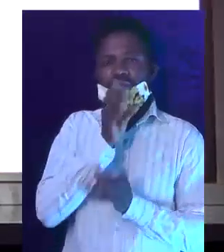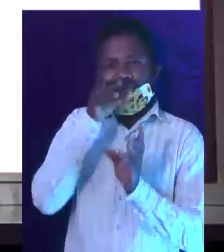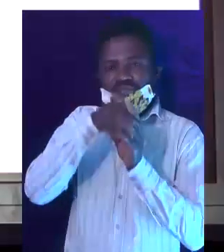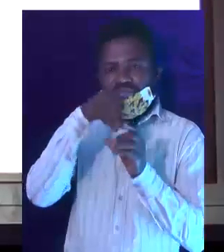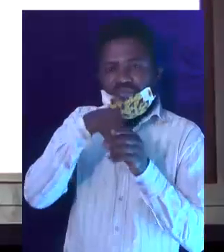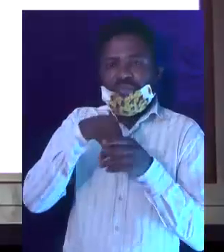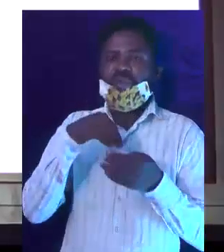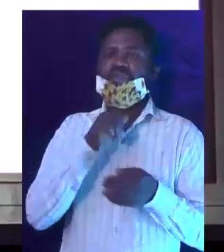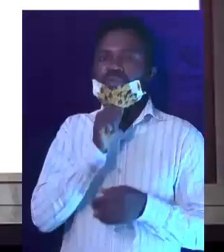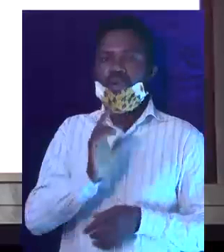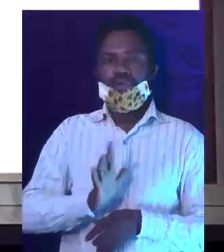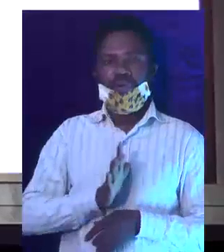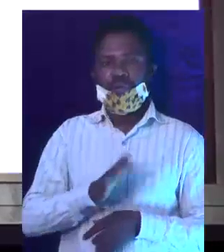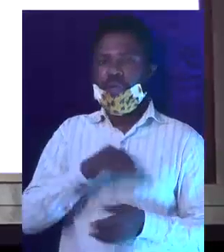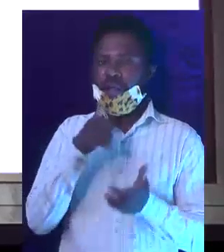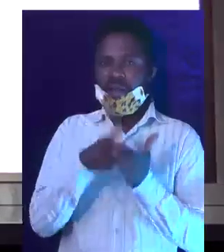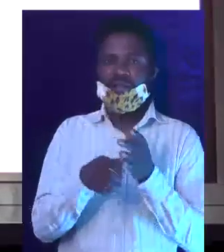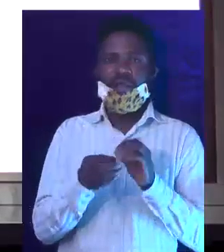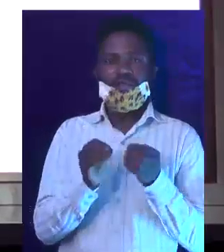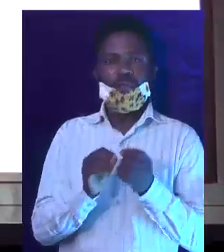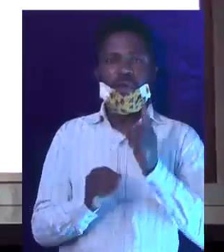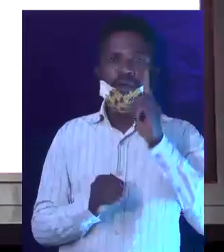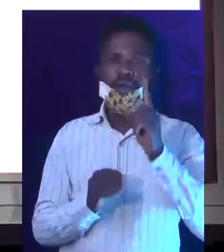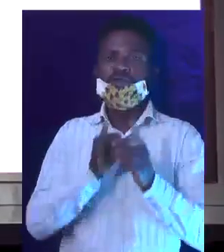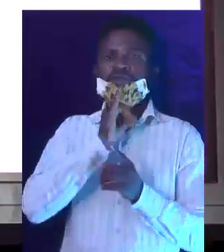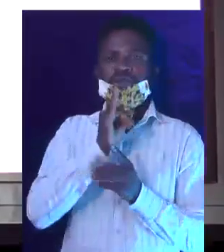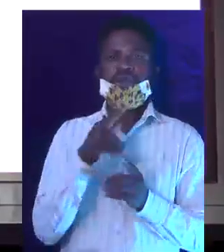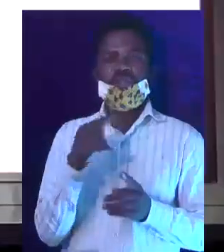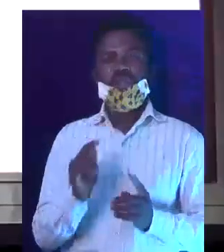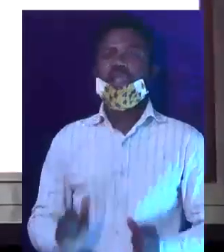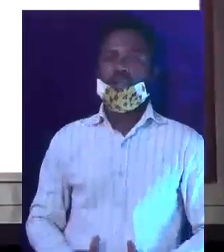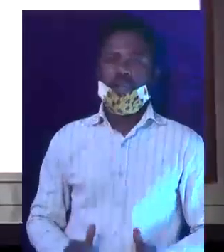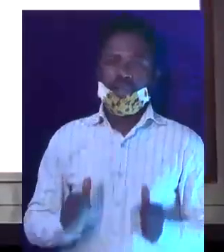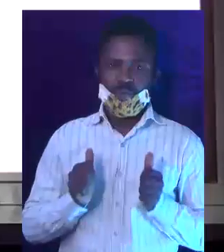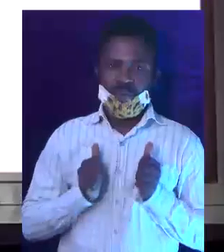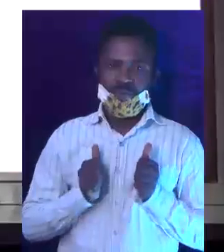an informal letter. The first thing to look out for is the address.